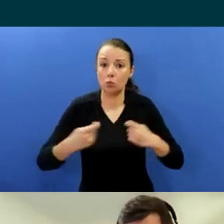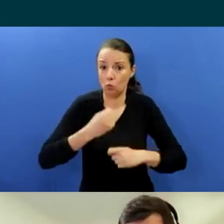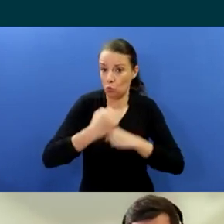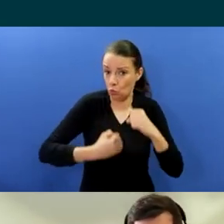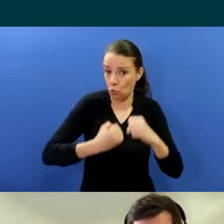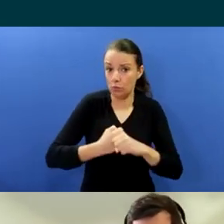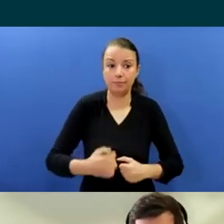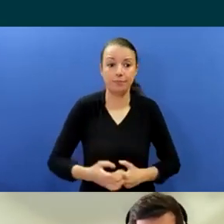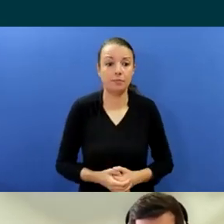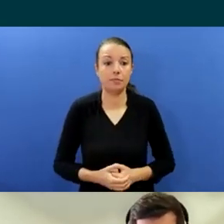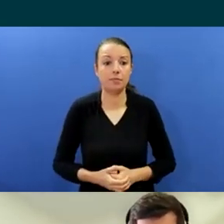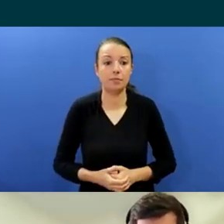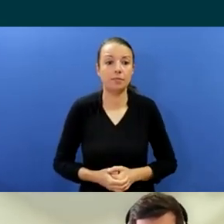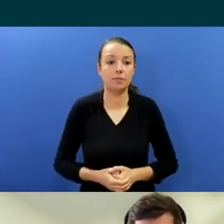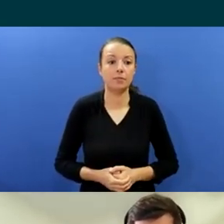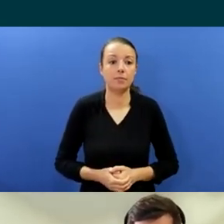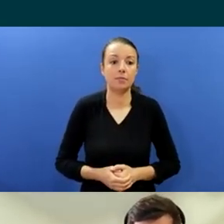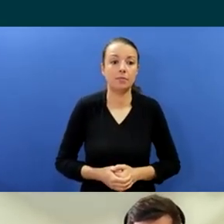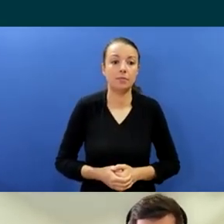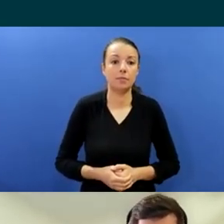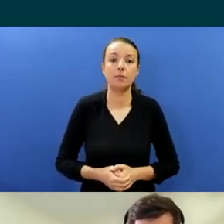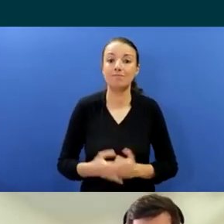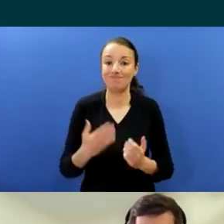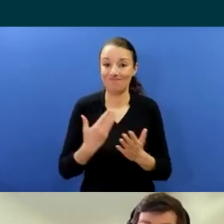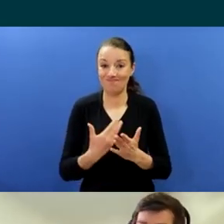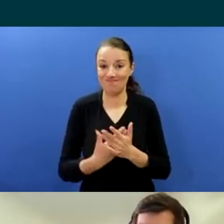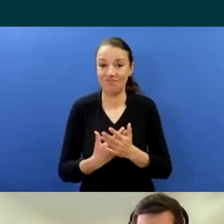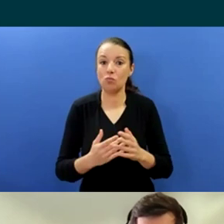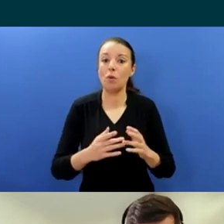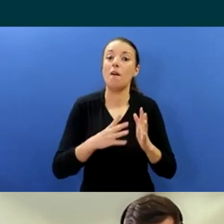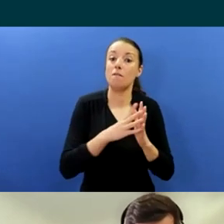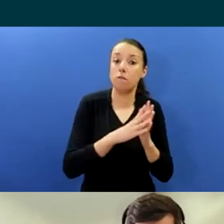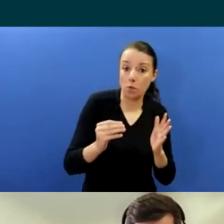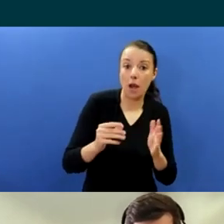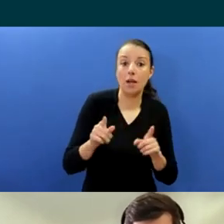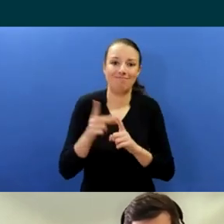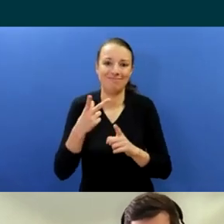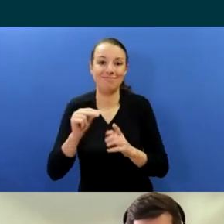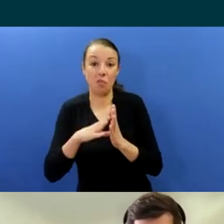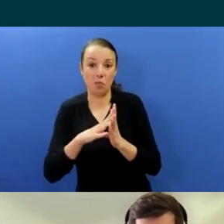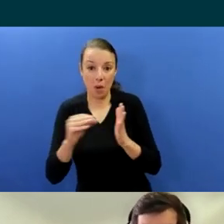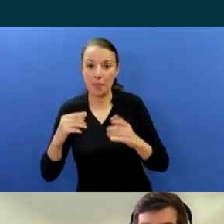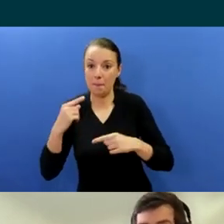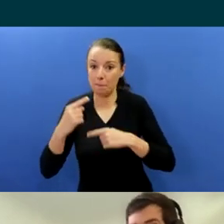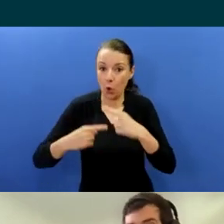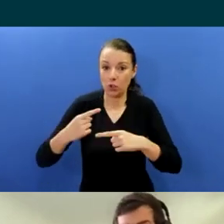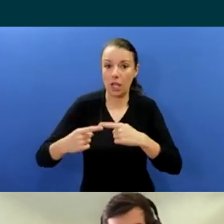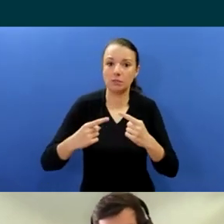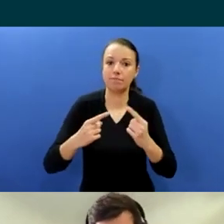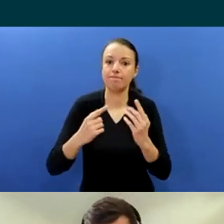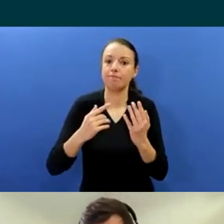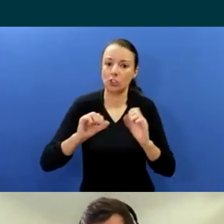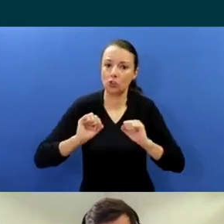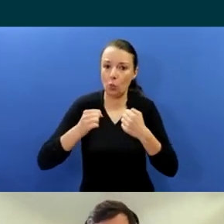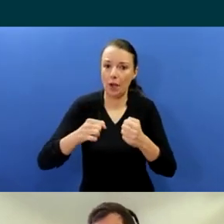this informal participation has been for long an integral part. And the administration has a lot of